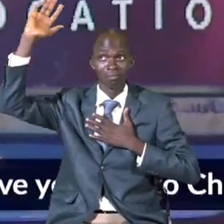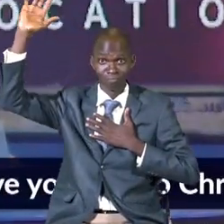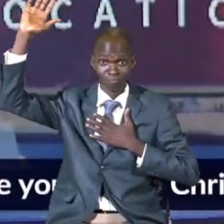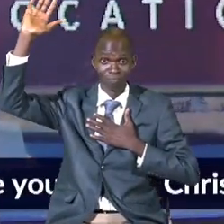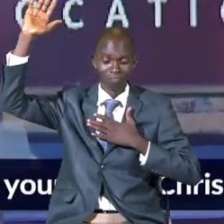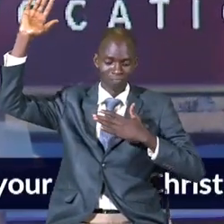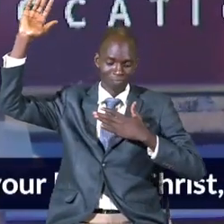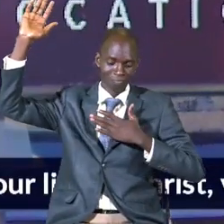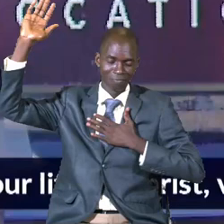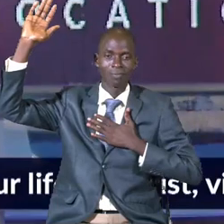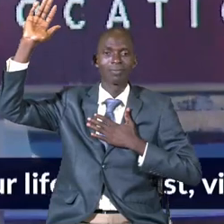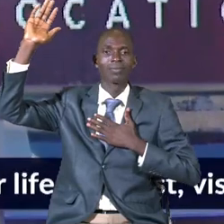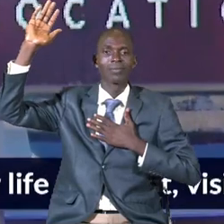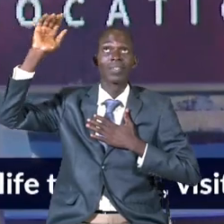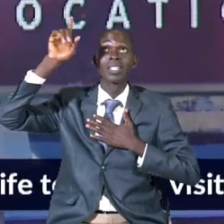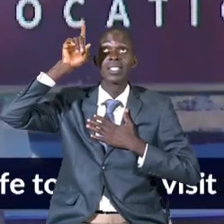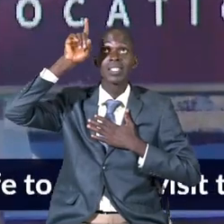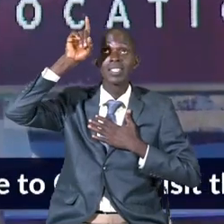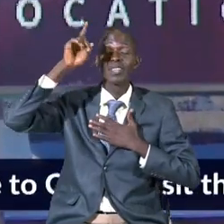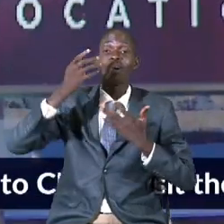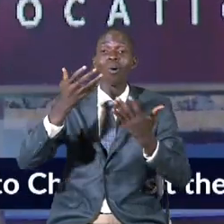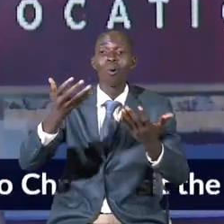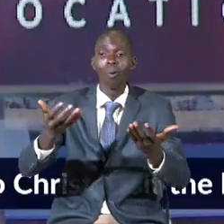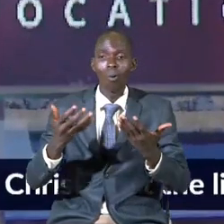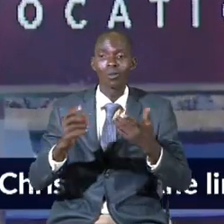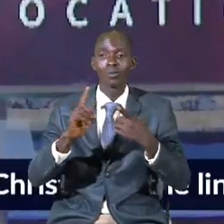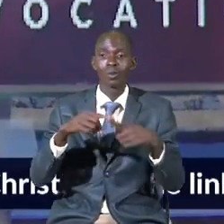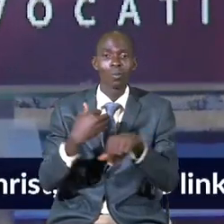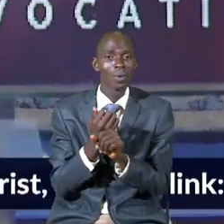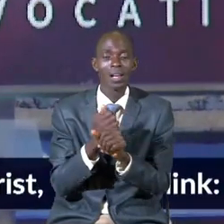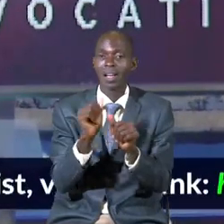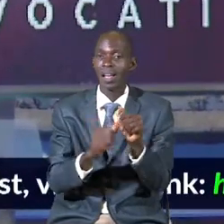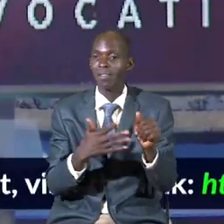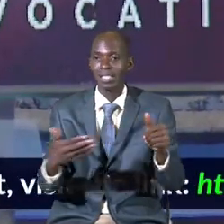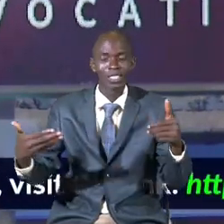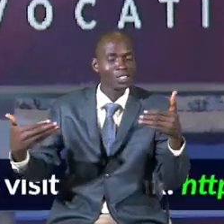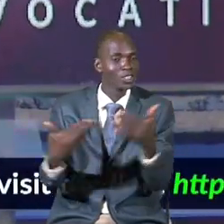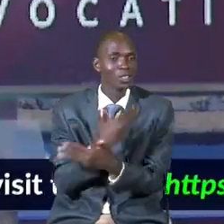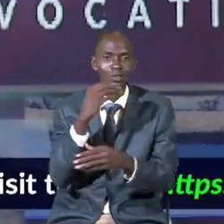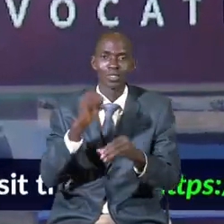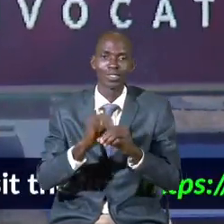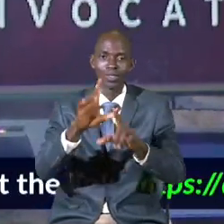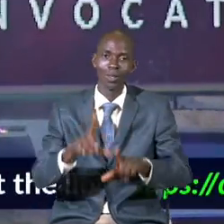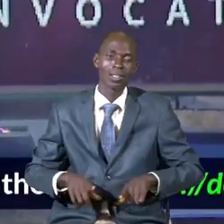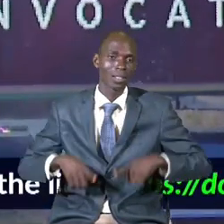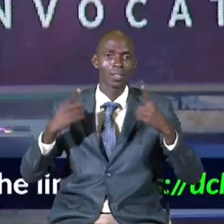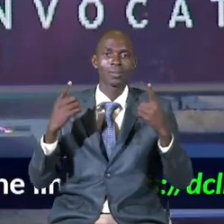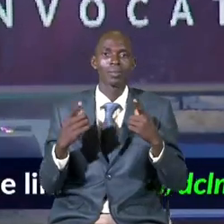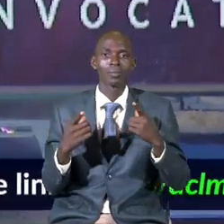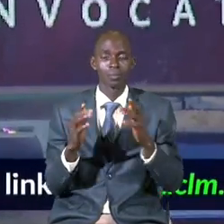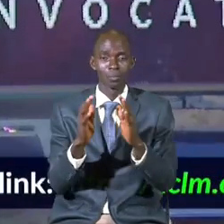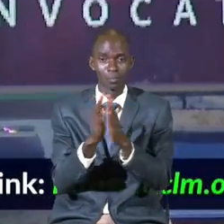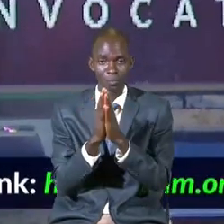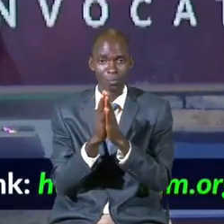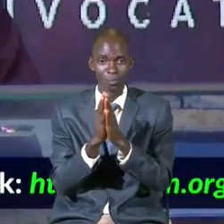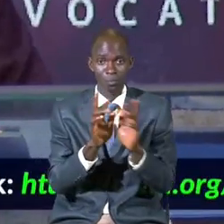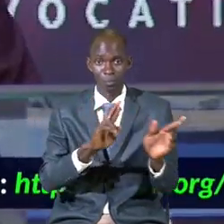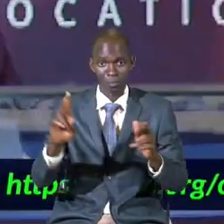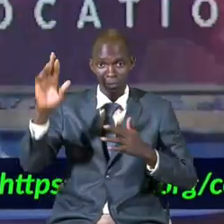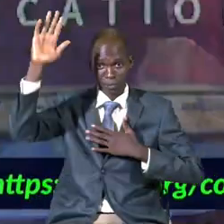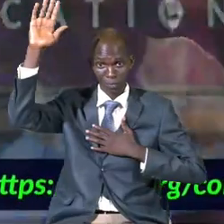make everything new in your life father in